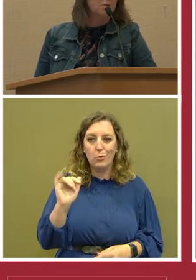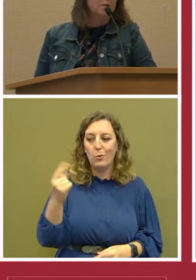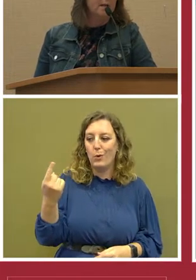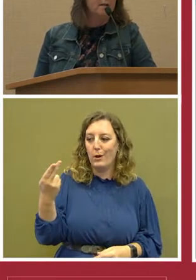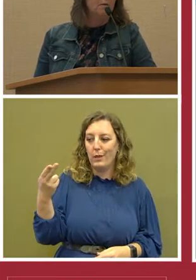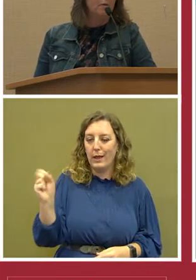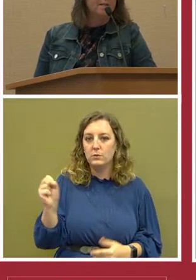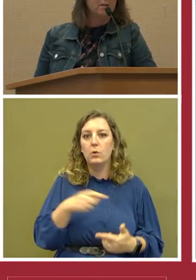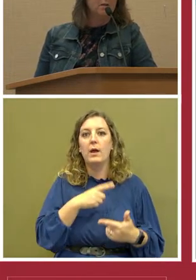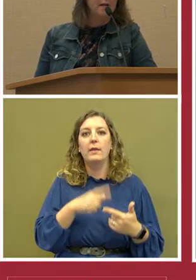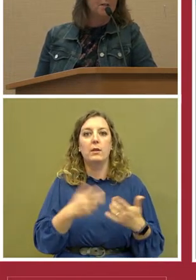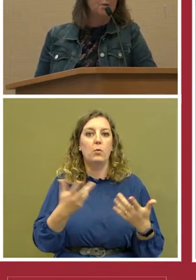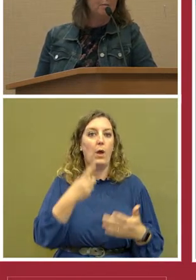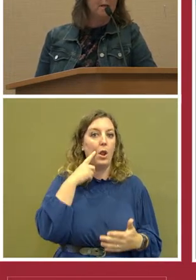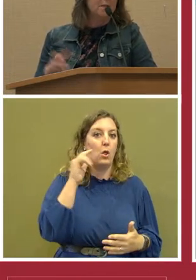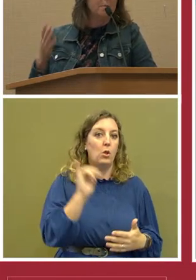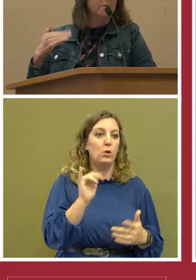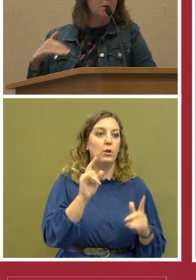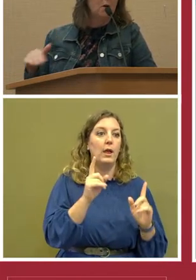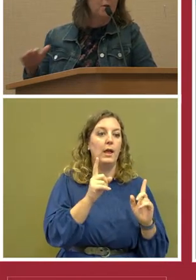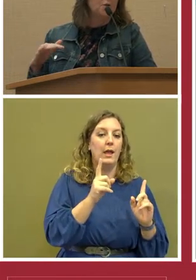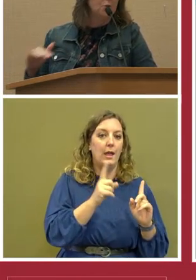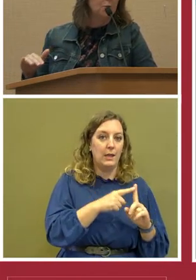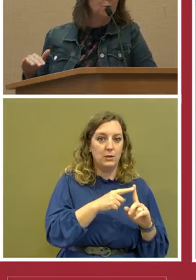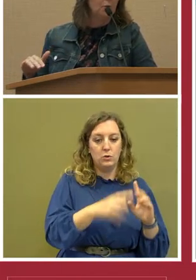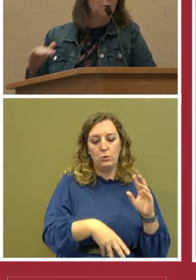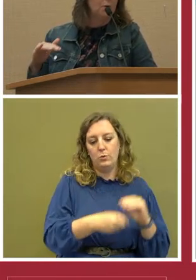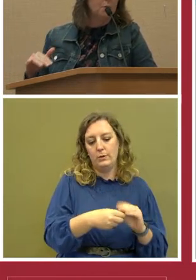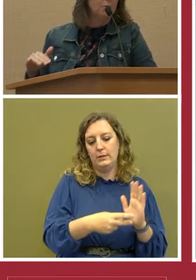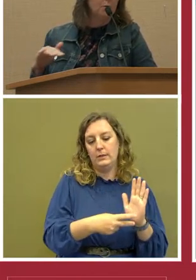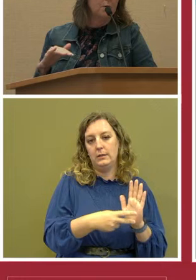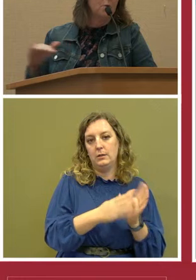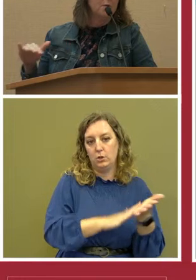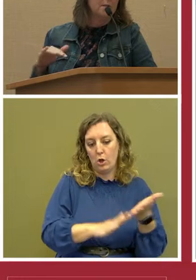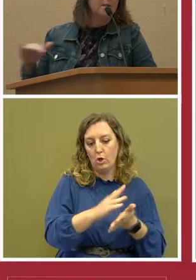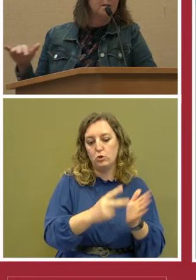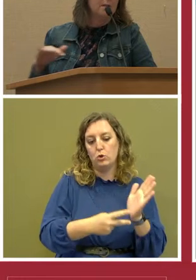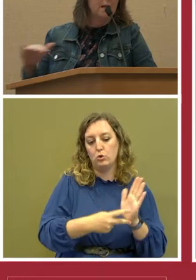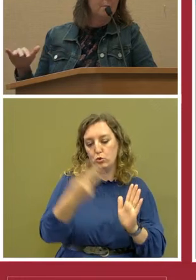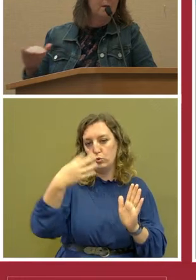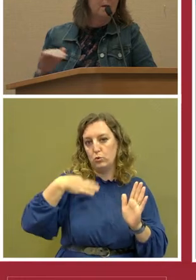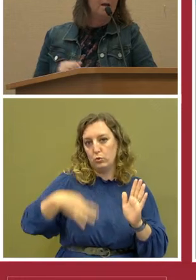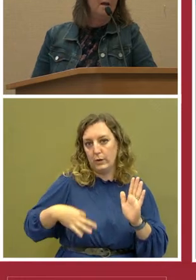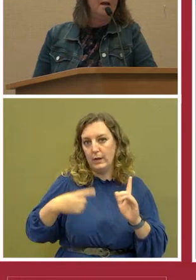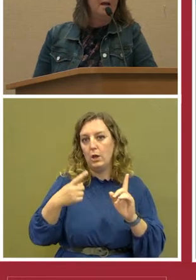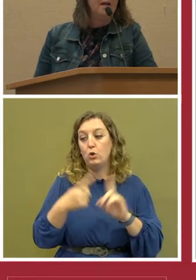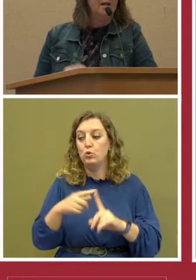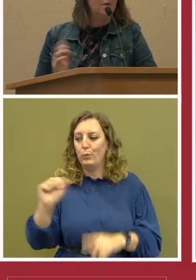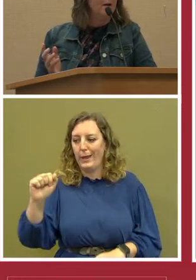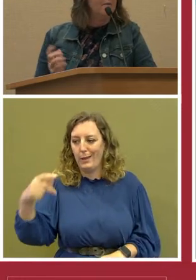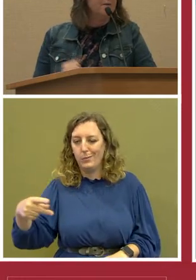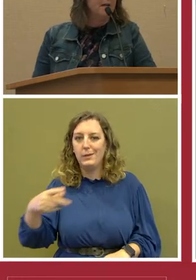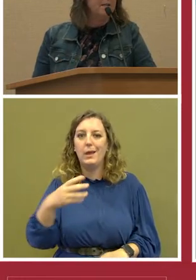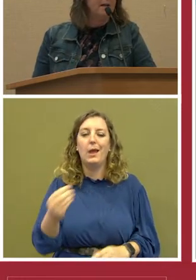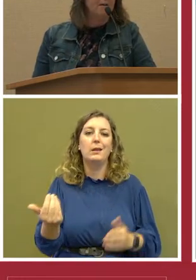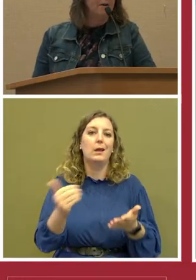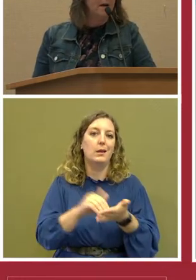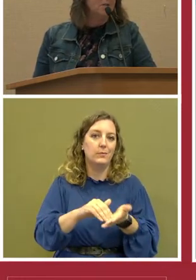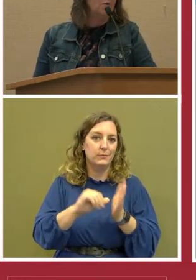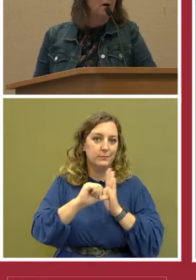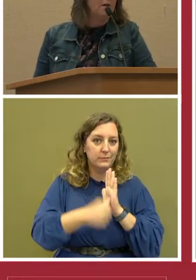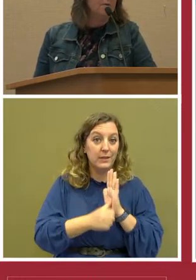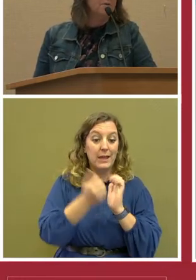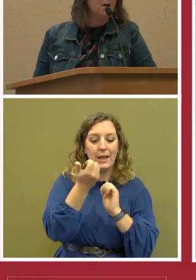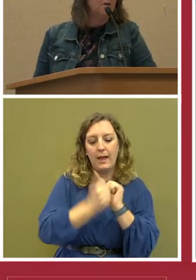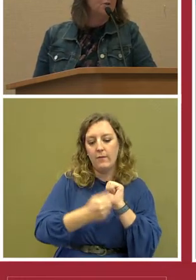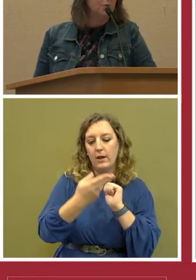high schools, and then what does it look like to embed some of those college dual coursework courses into AP. And again, want to emphasize that every high